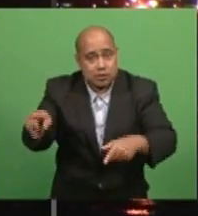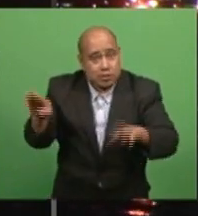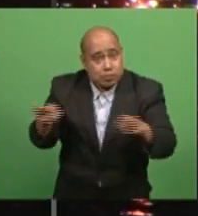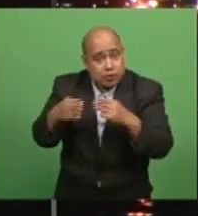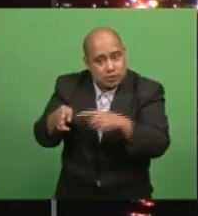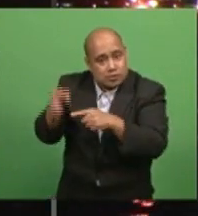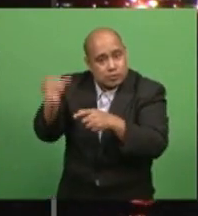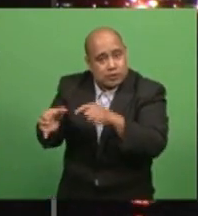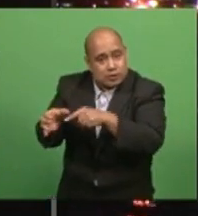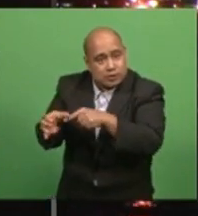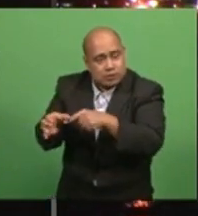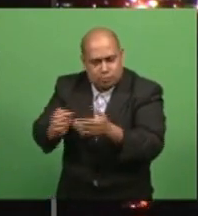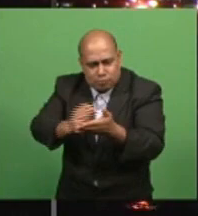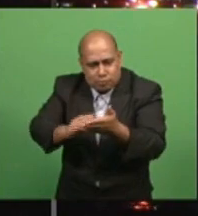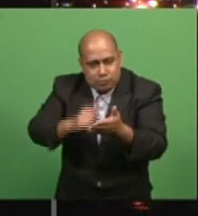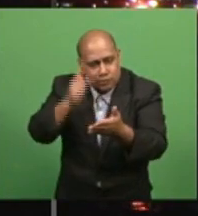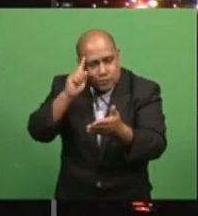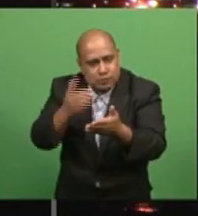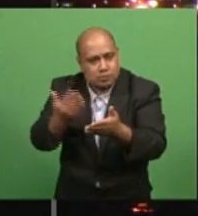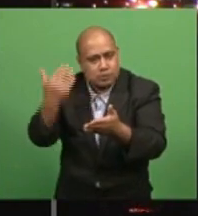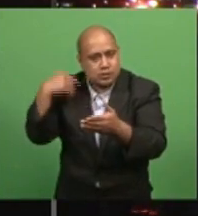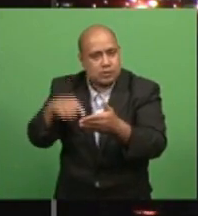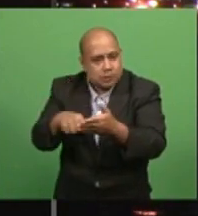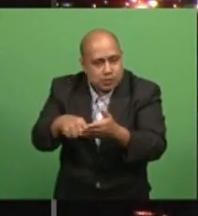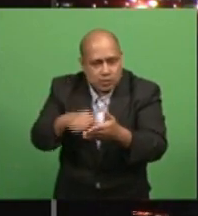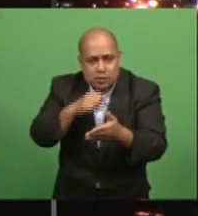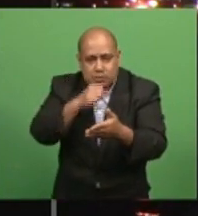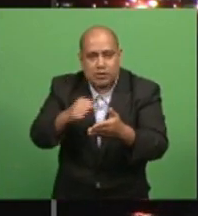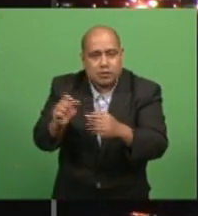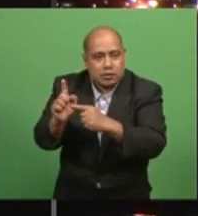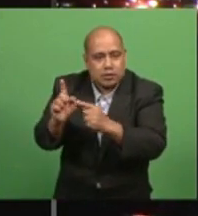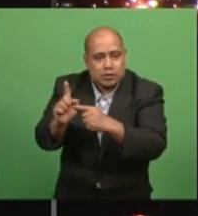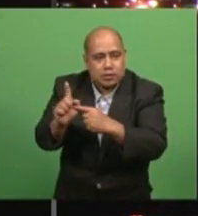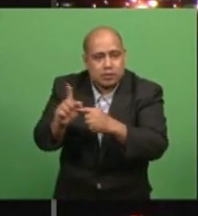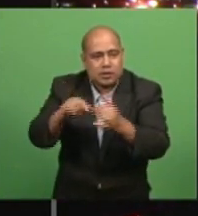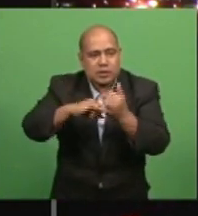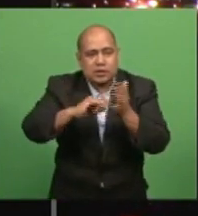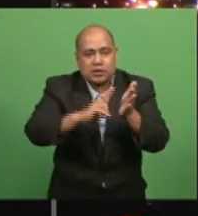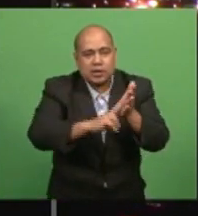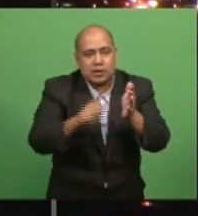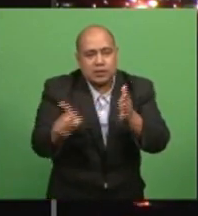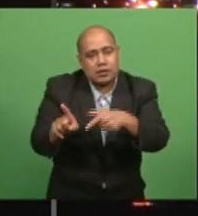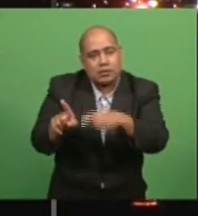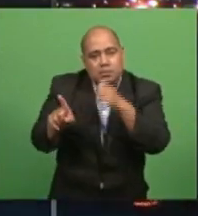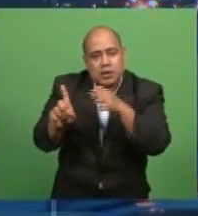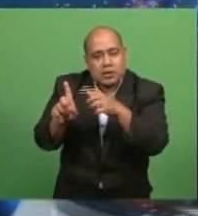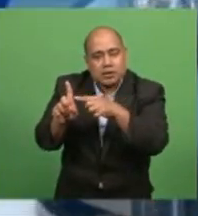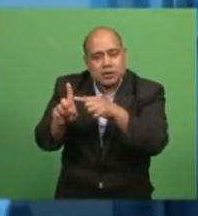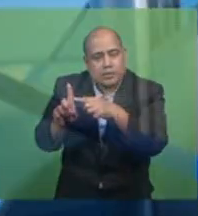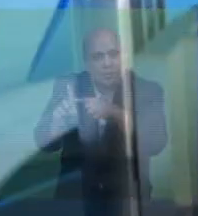composer Simone Vuatelevu. Venina Rakautonga with tonight's success story.